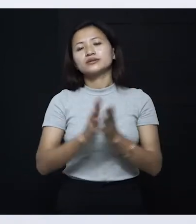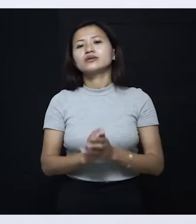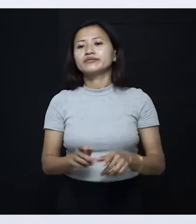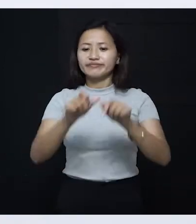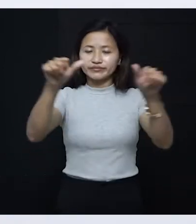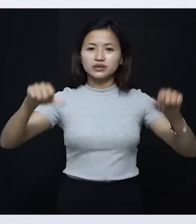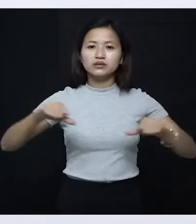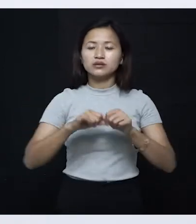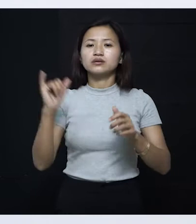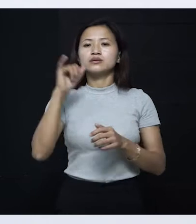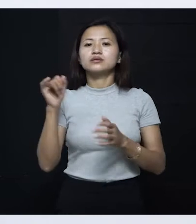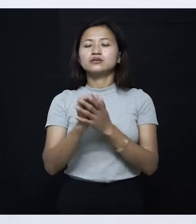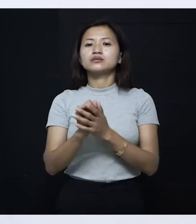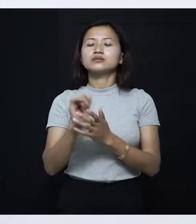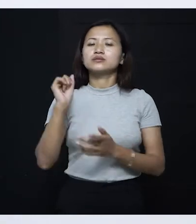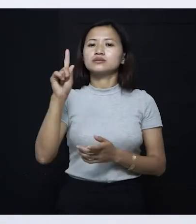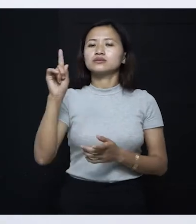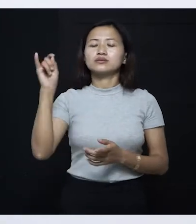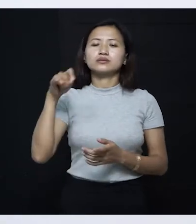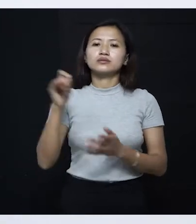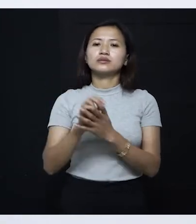area of